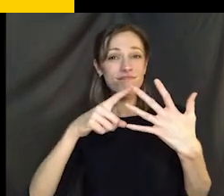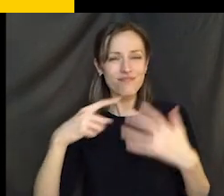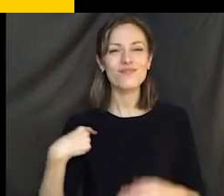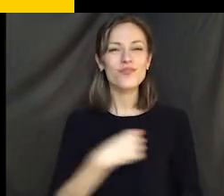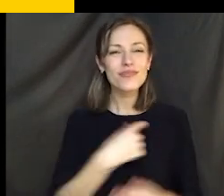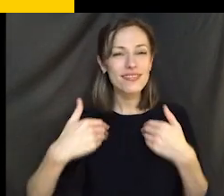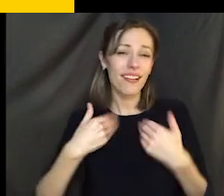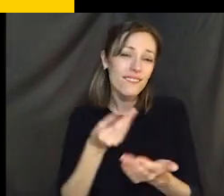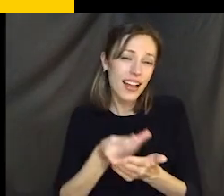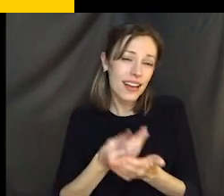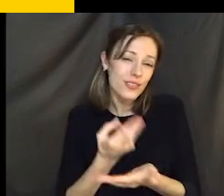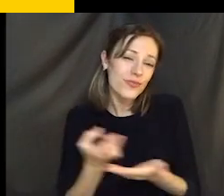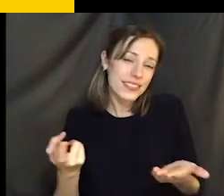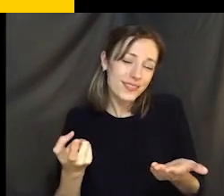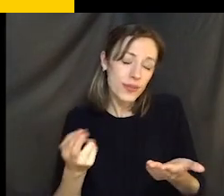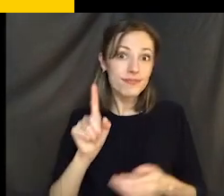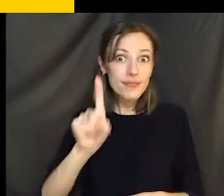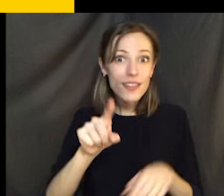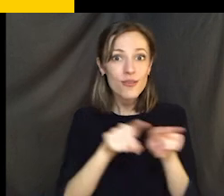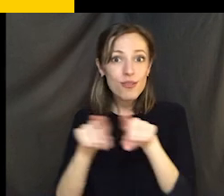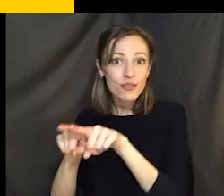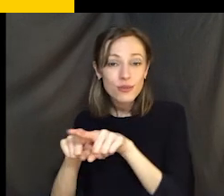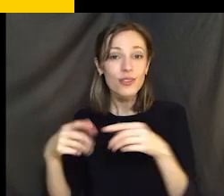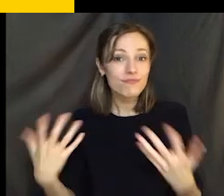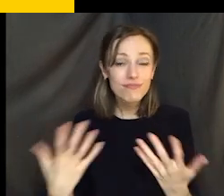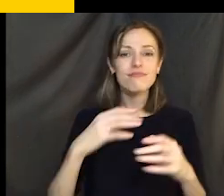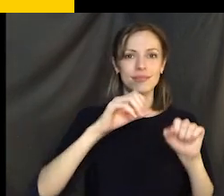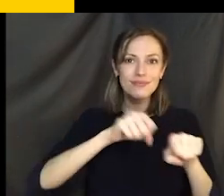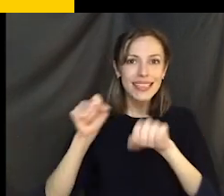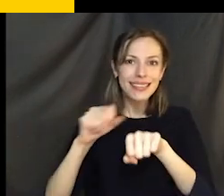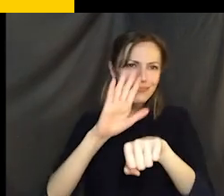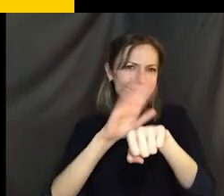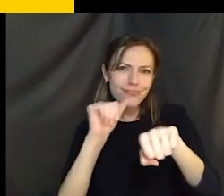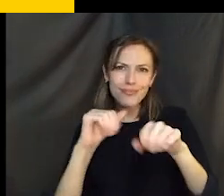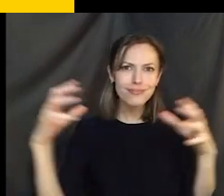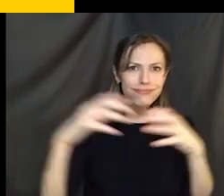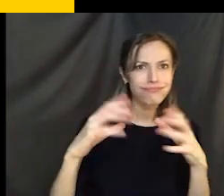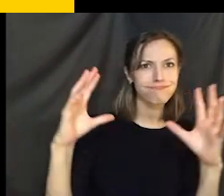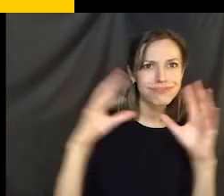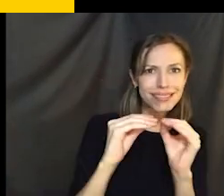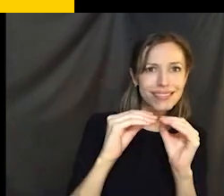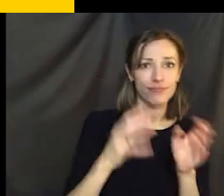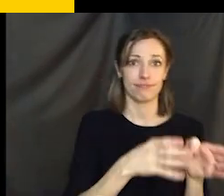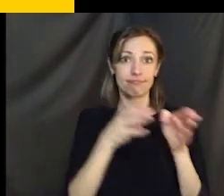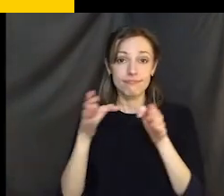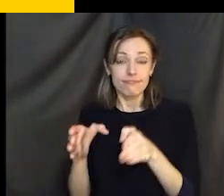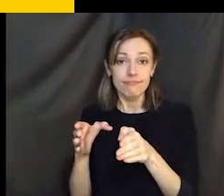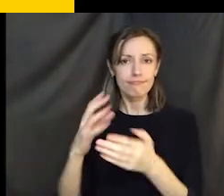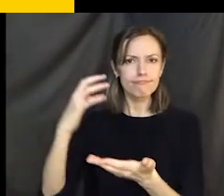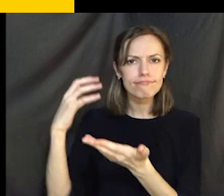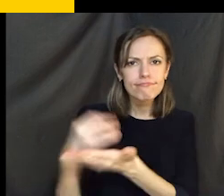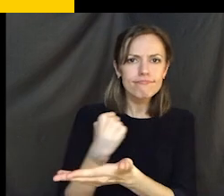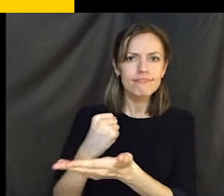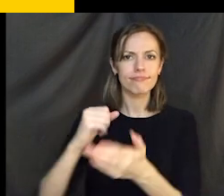Third, we have financial resources, but also the power to convene, to leverage a major global brand, to persuade others, and to offer